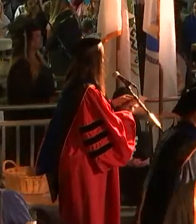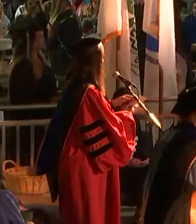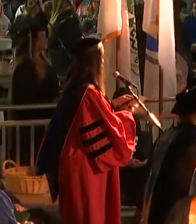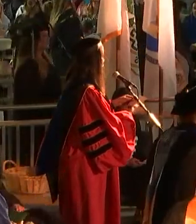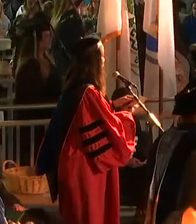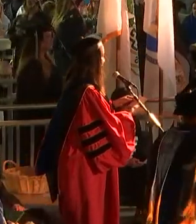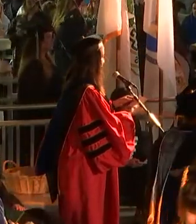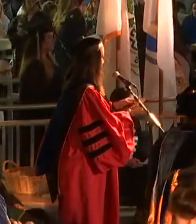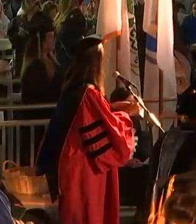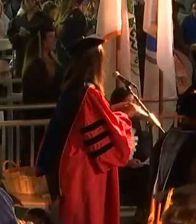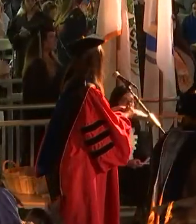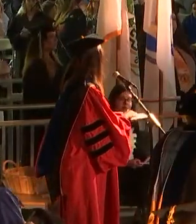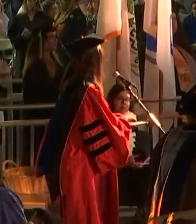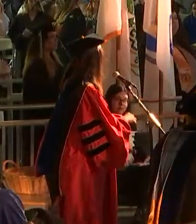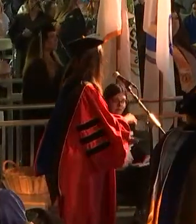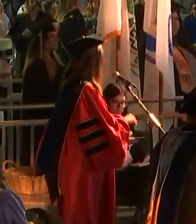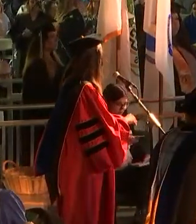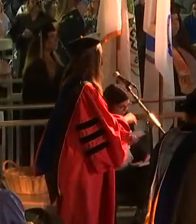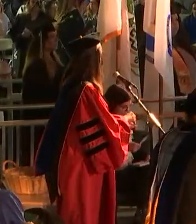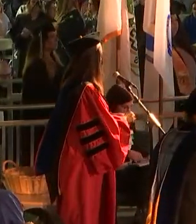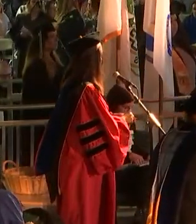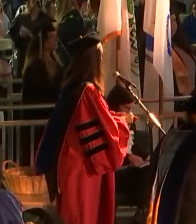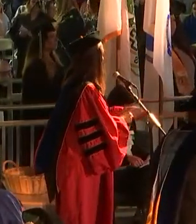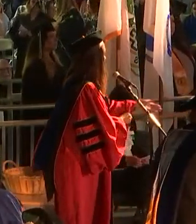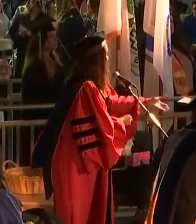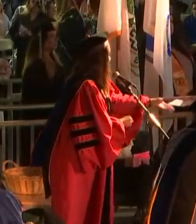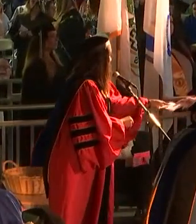Amy Pimento, cum laude.